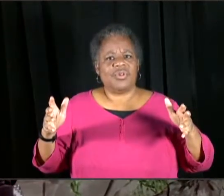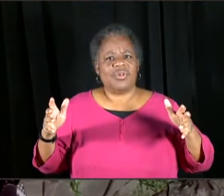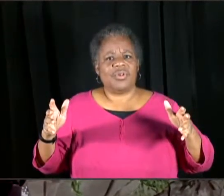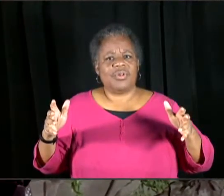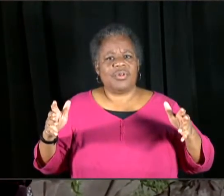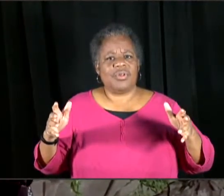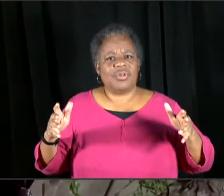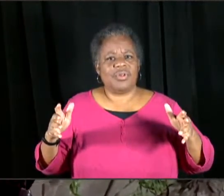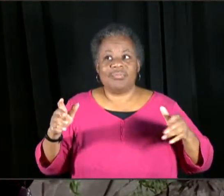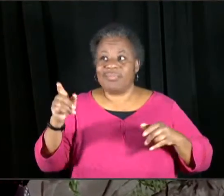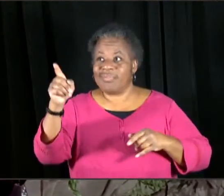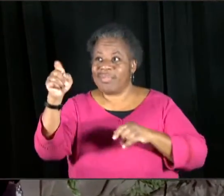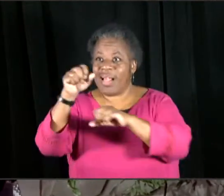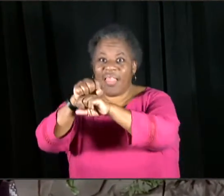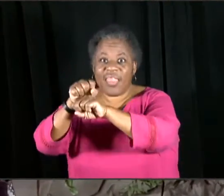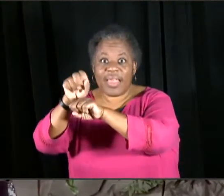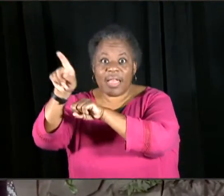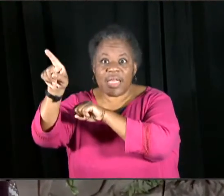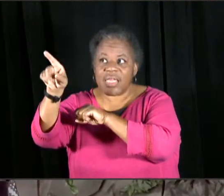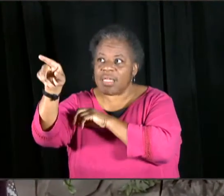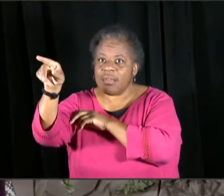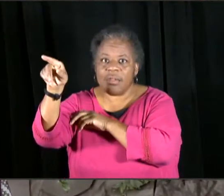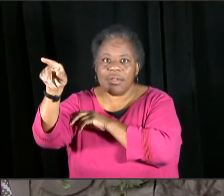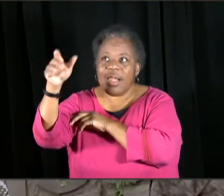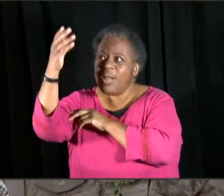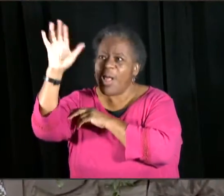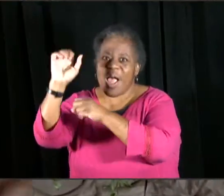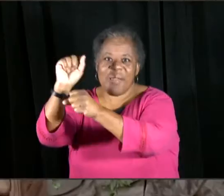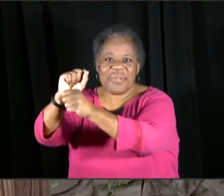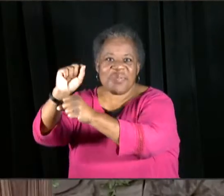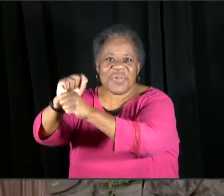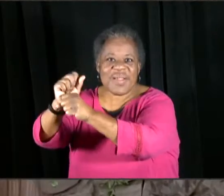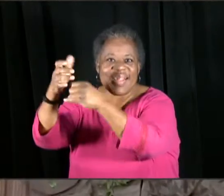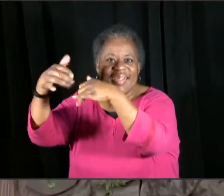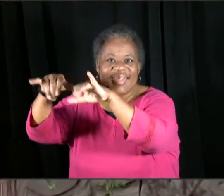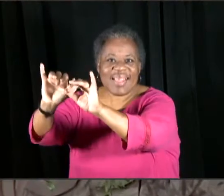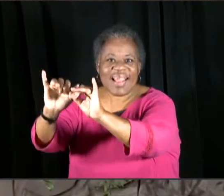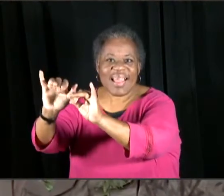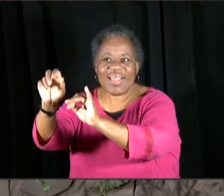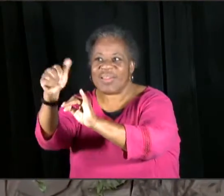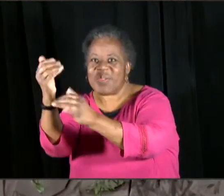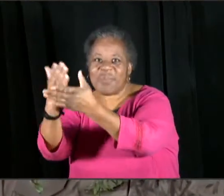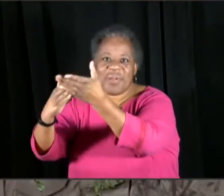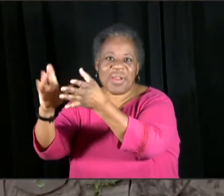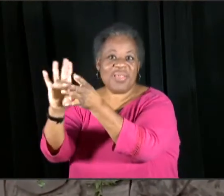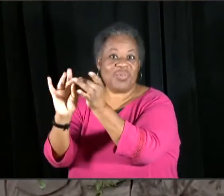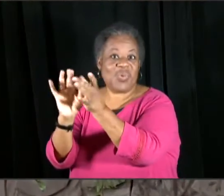But out in the hills, just beyond town, God was working on another part of the story.